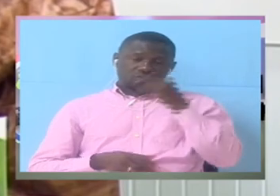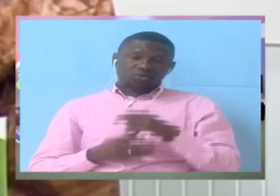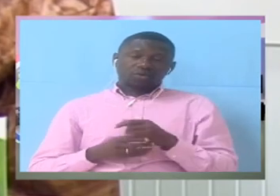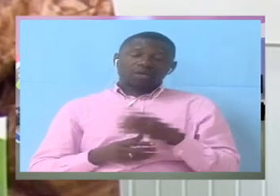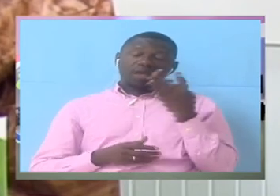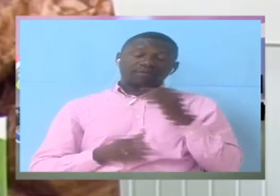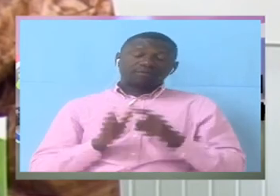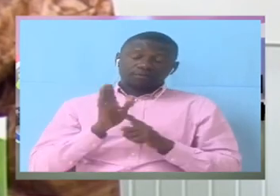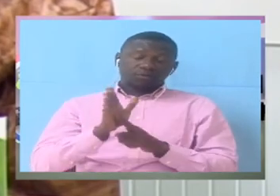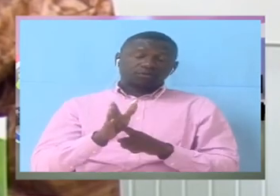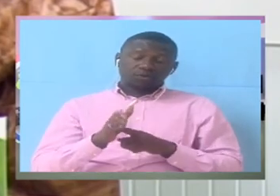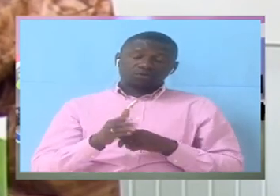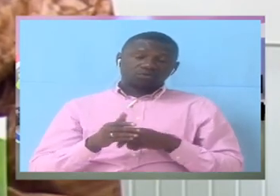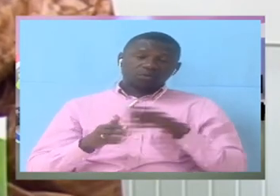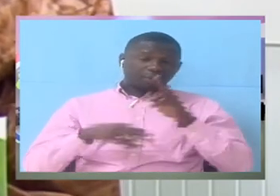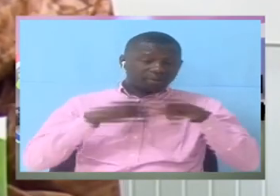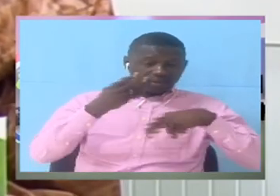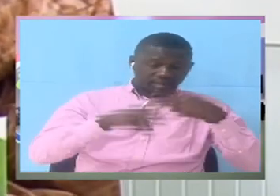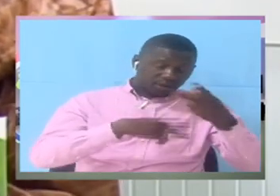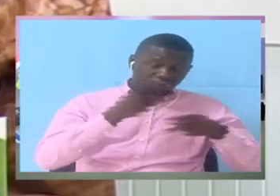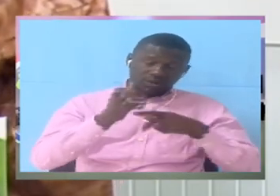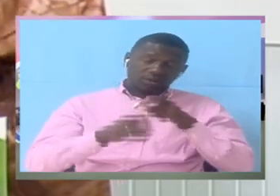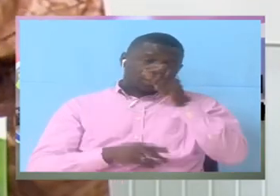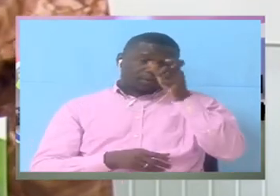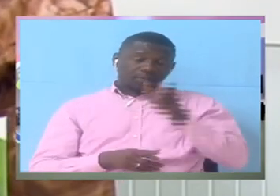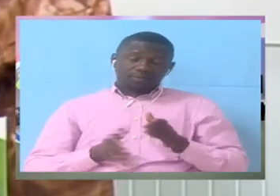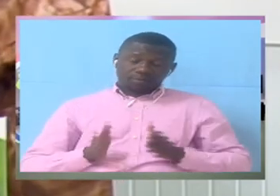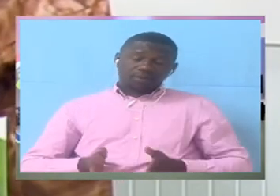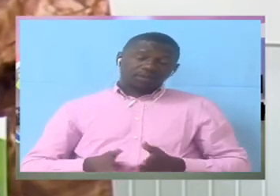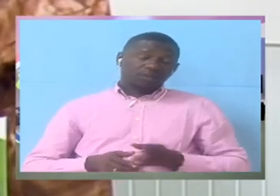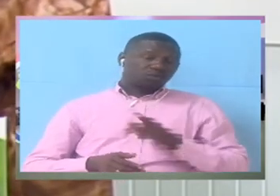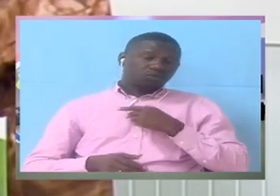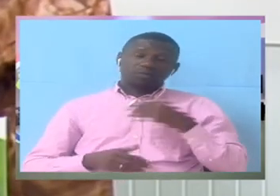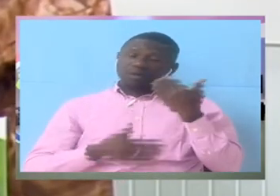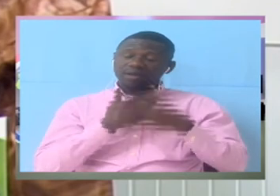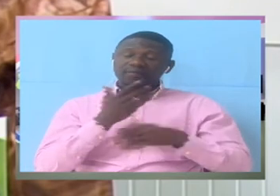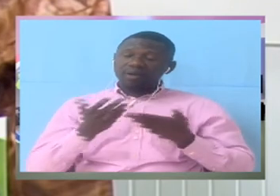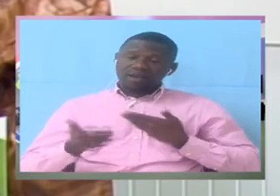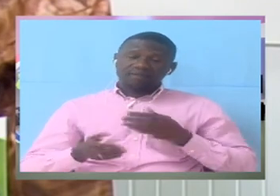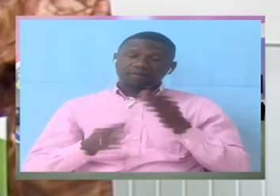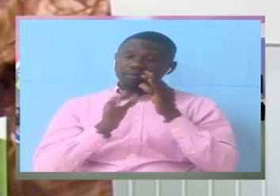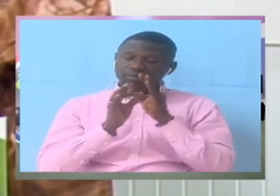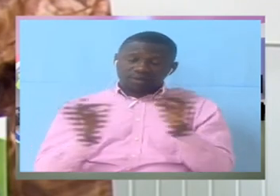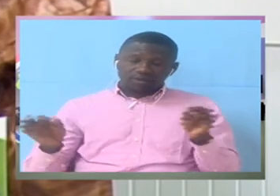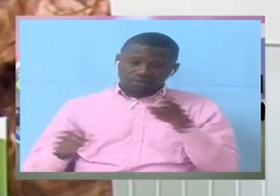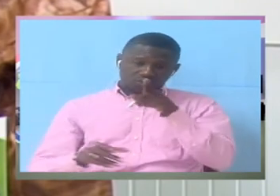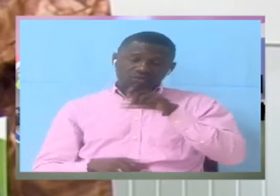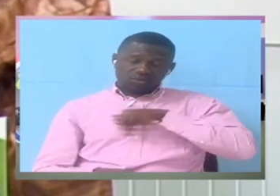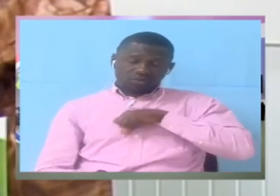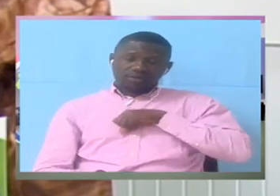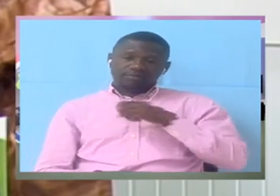play human with human beings, you will never have peace you yourself.